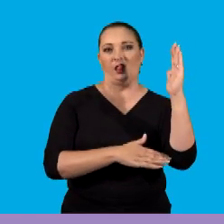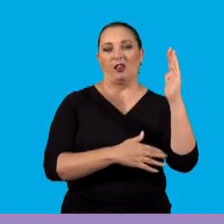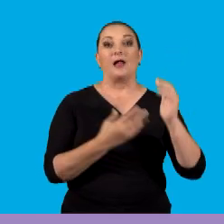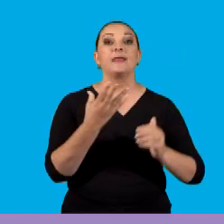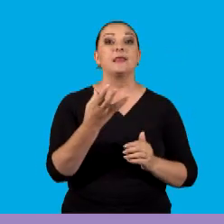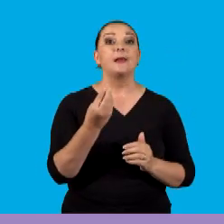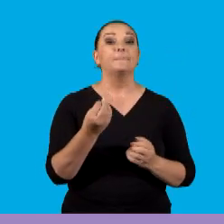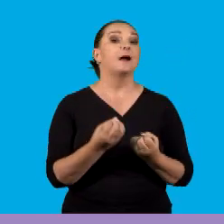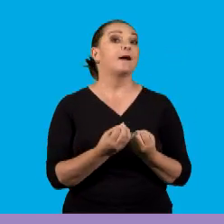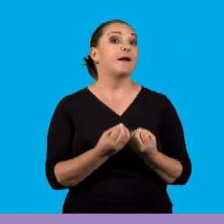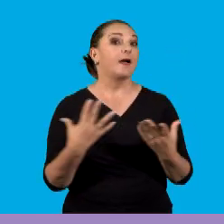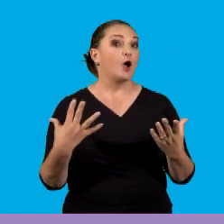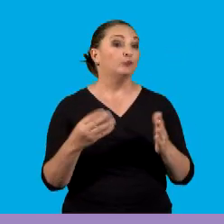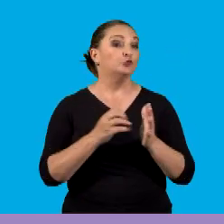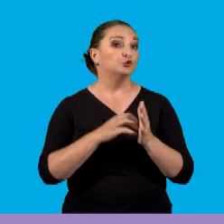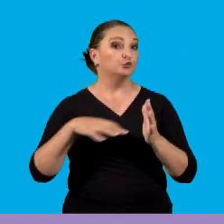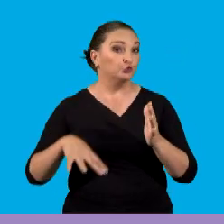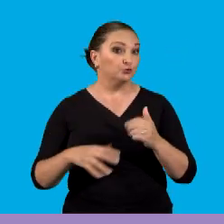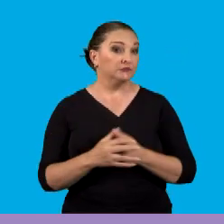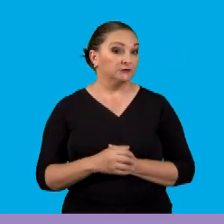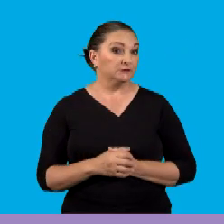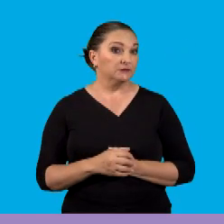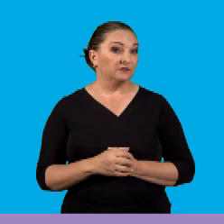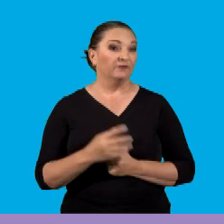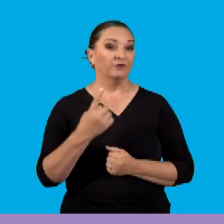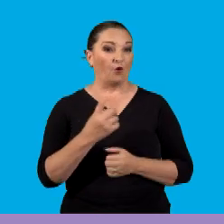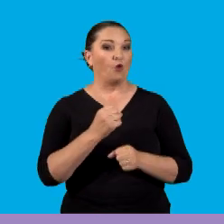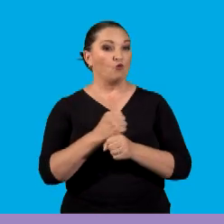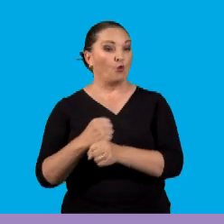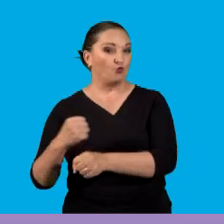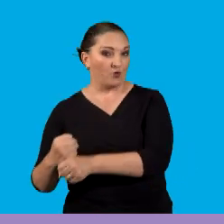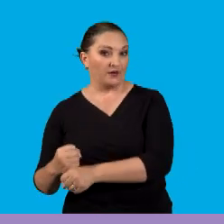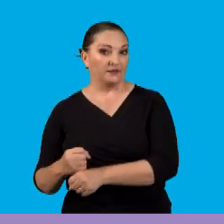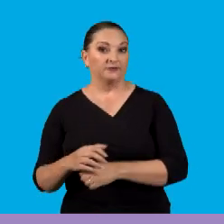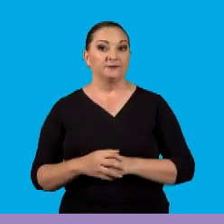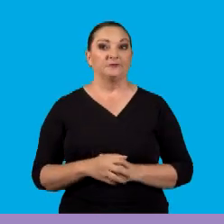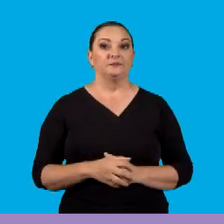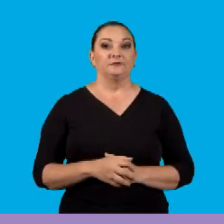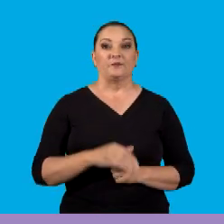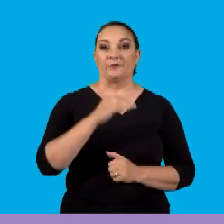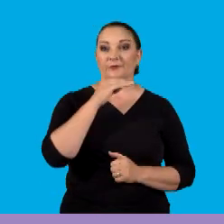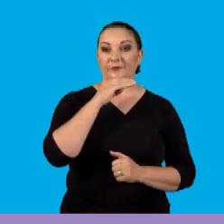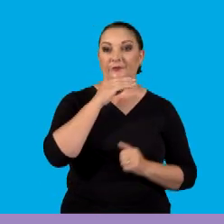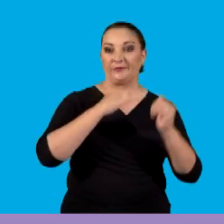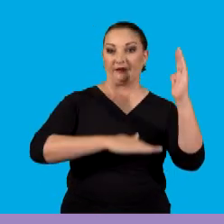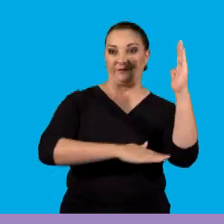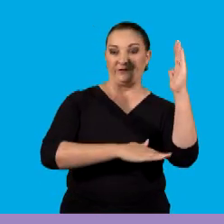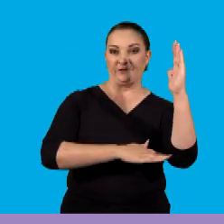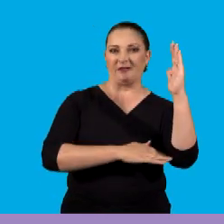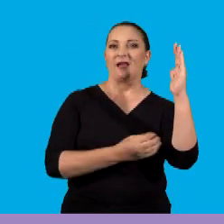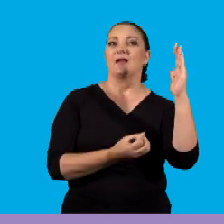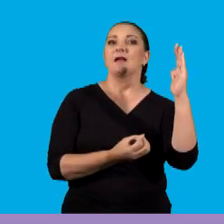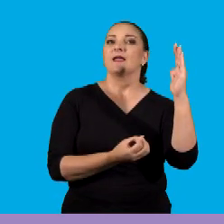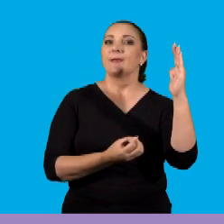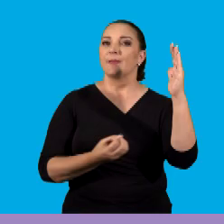graph, it says there the number of learners per grade at Mpho Secondary School. So on the